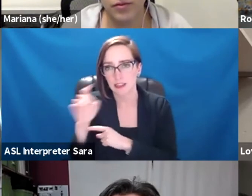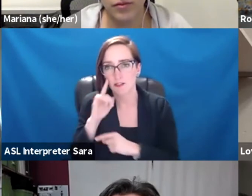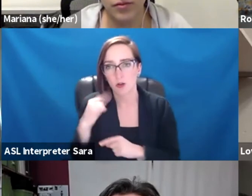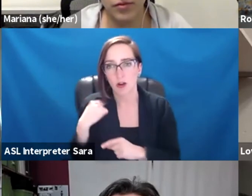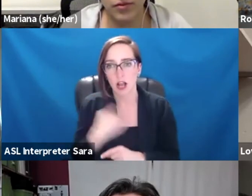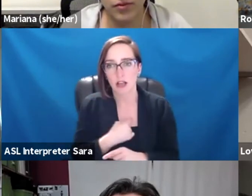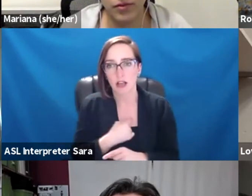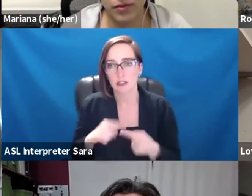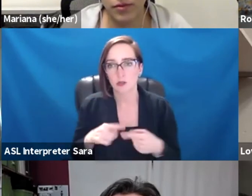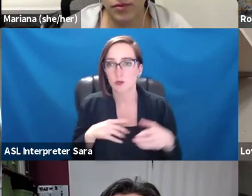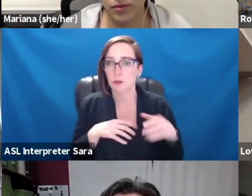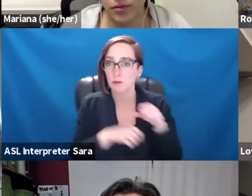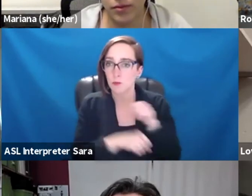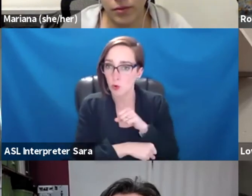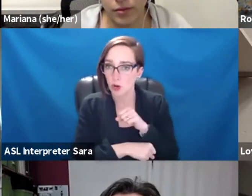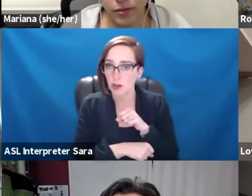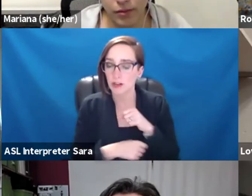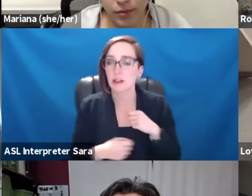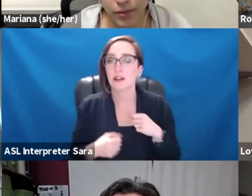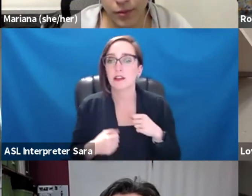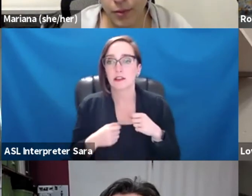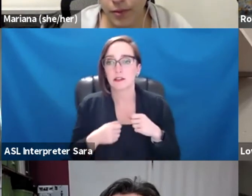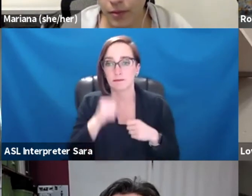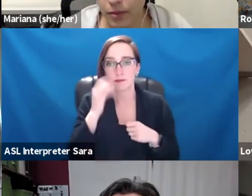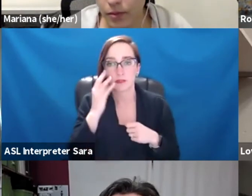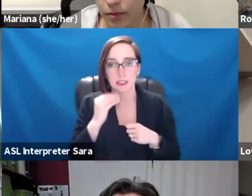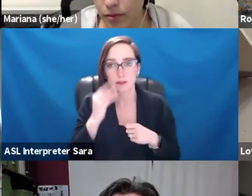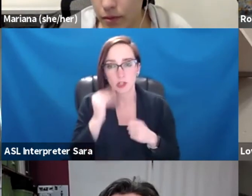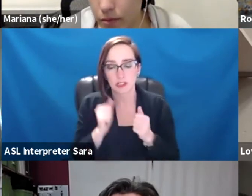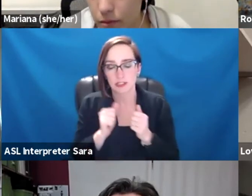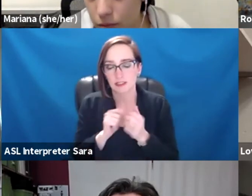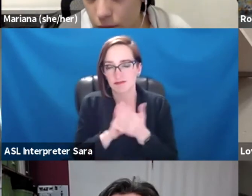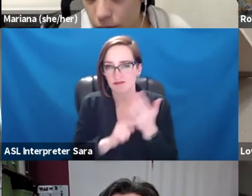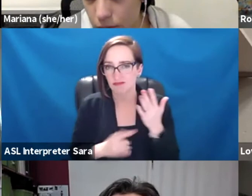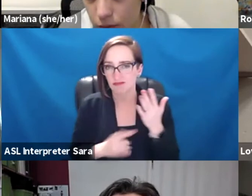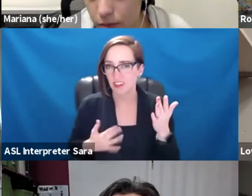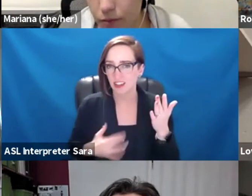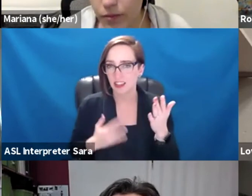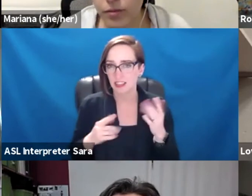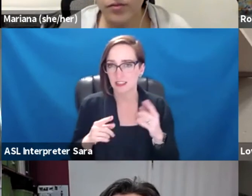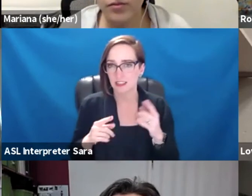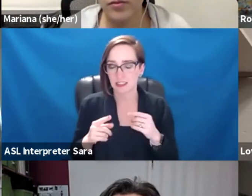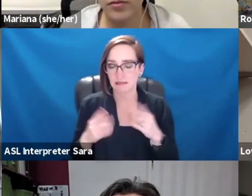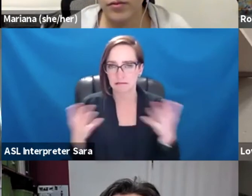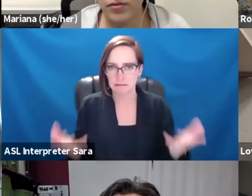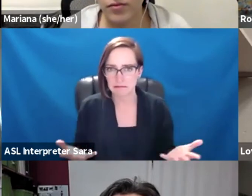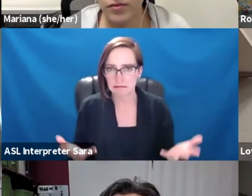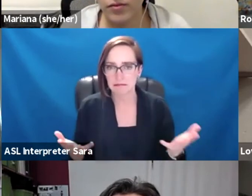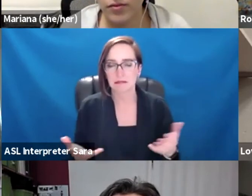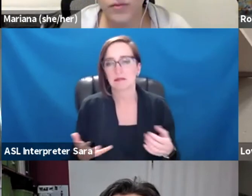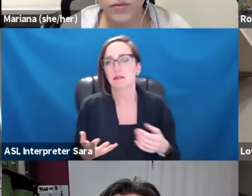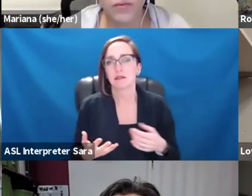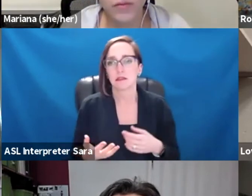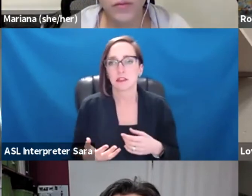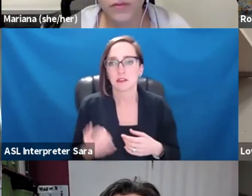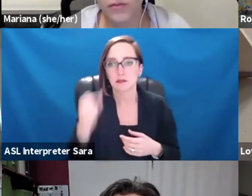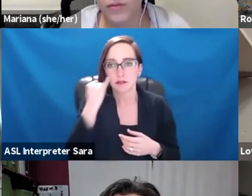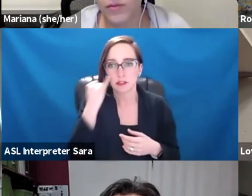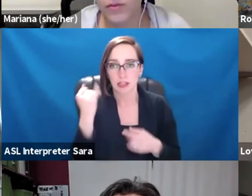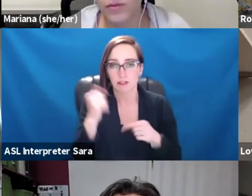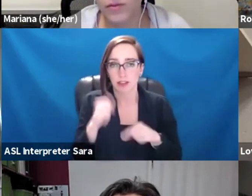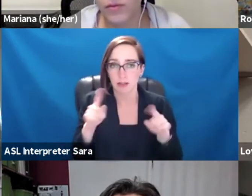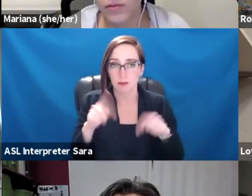mourn and deal with the feelings. Like you said, we don't deal with them, something else dies. So if anyone is near